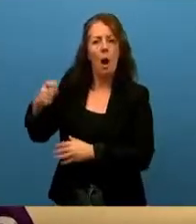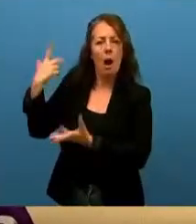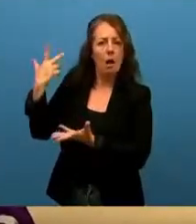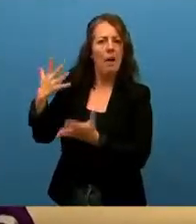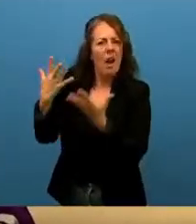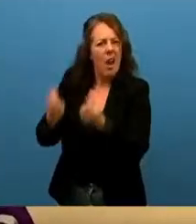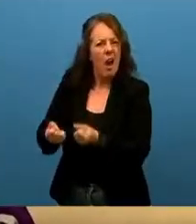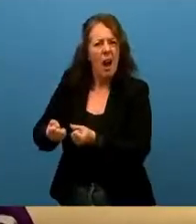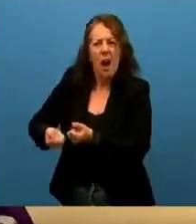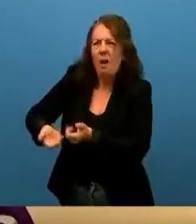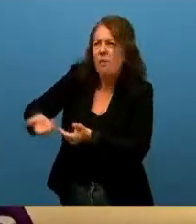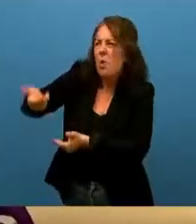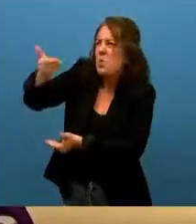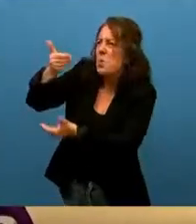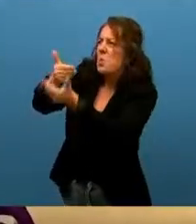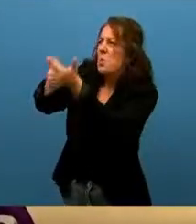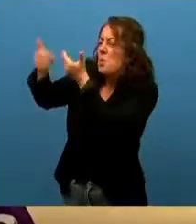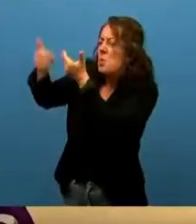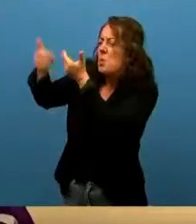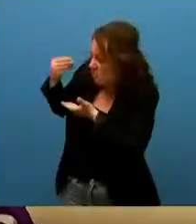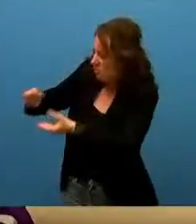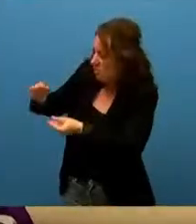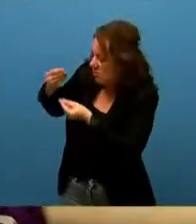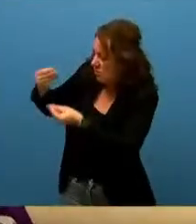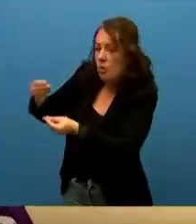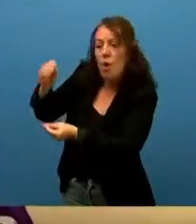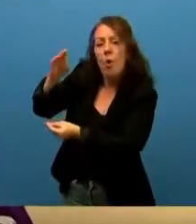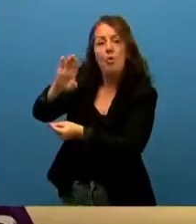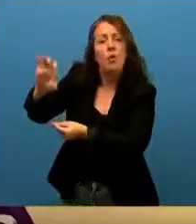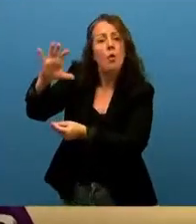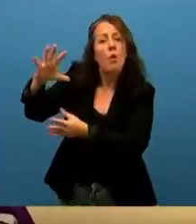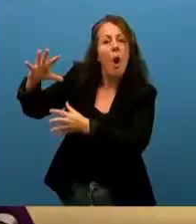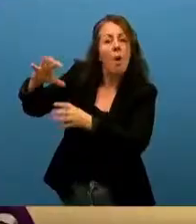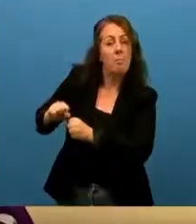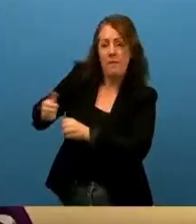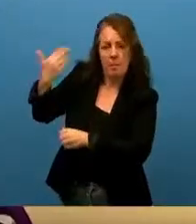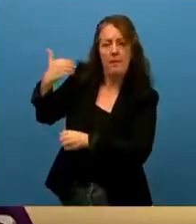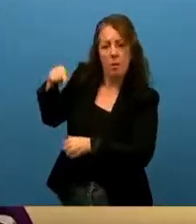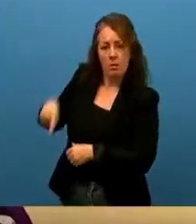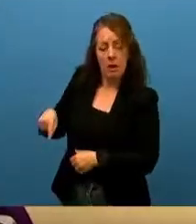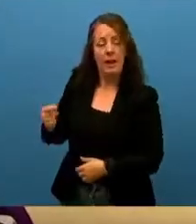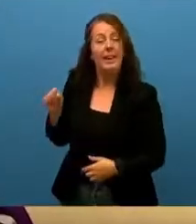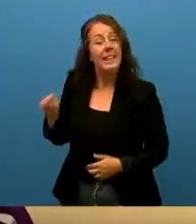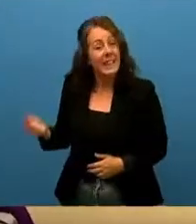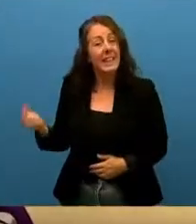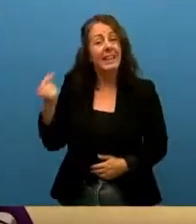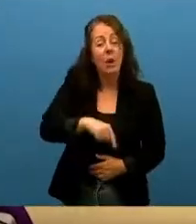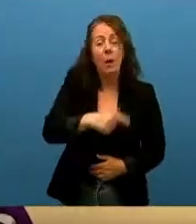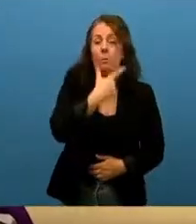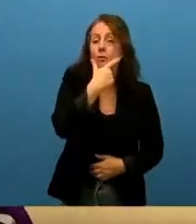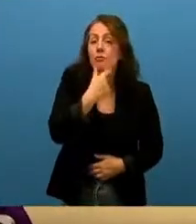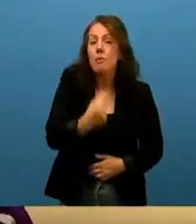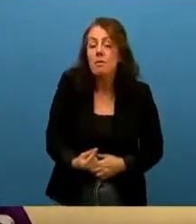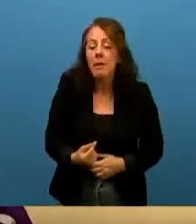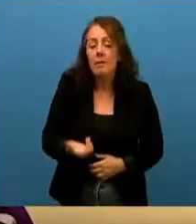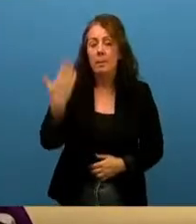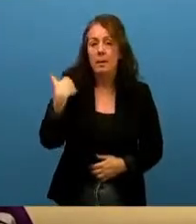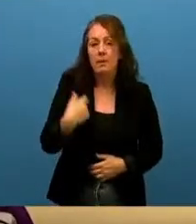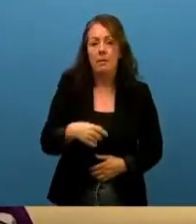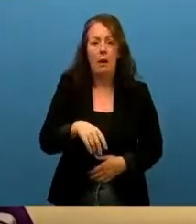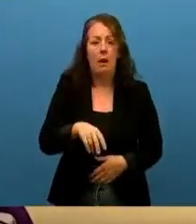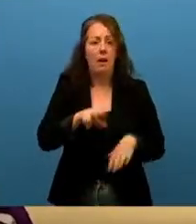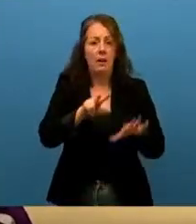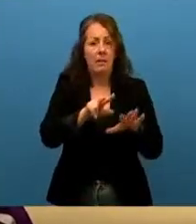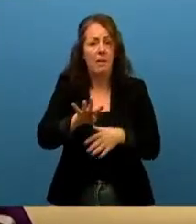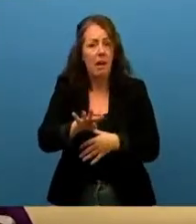same title came to Geneva in 1923 and 24 to address the League of Nations. He was denied speaking because